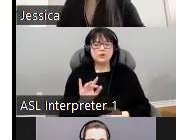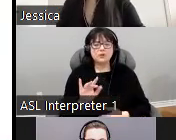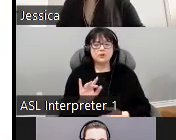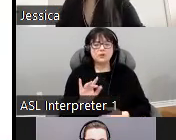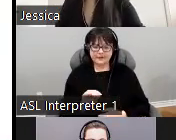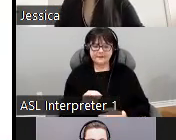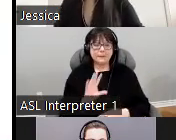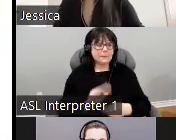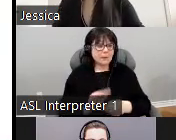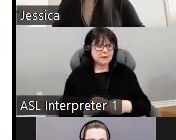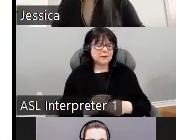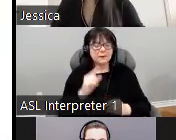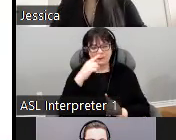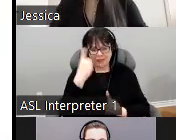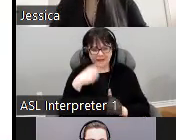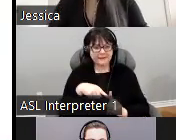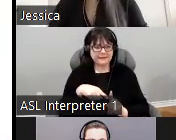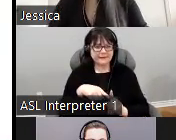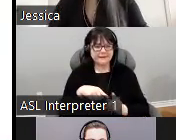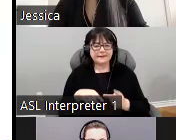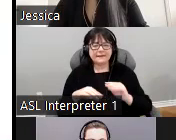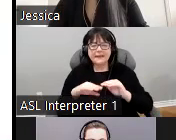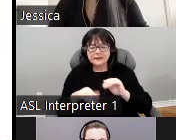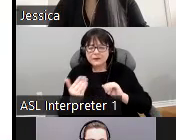just under 15% were Indigenous.